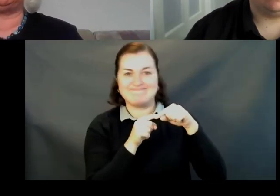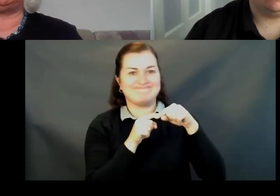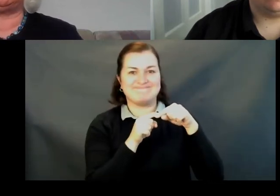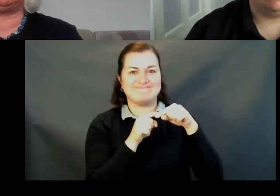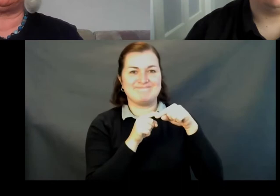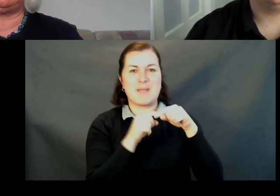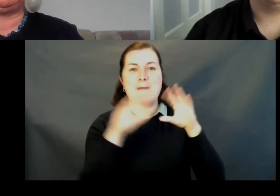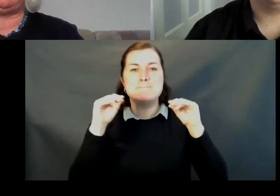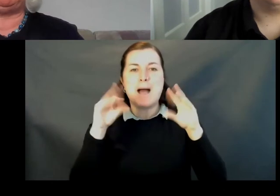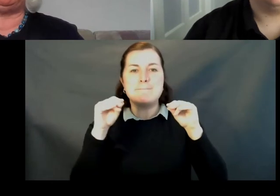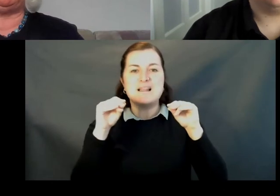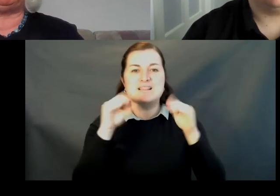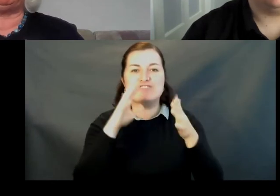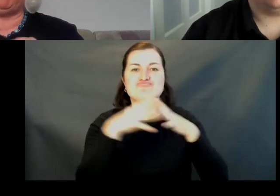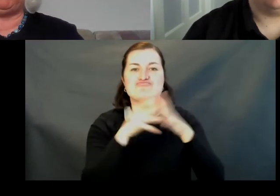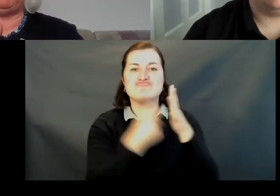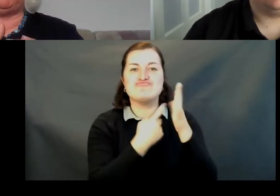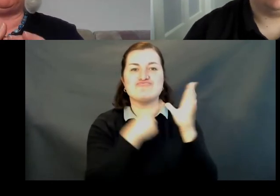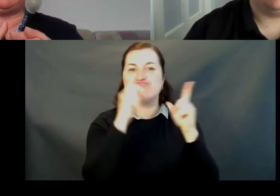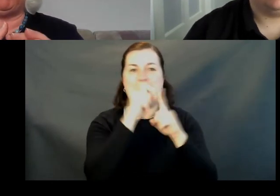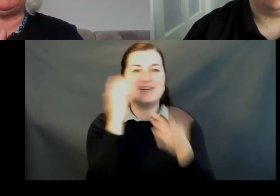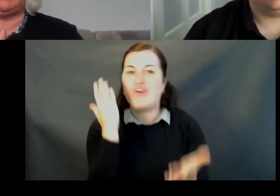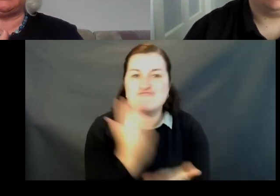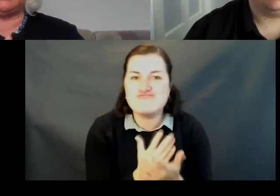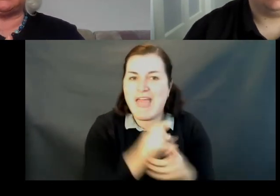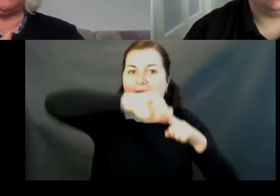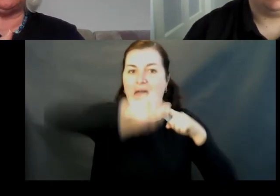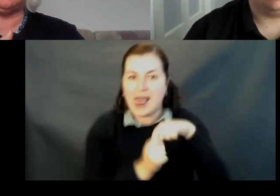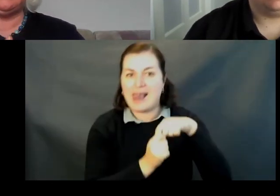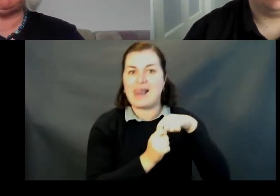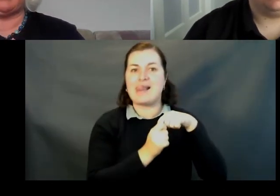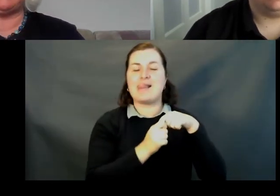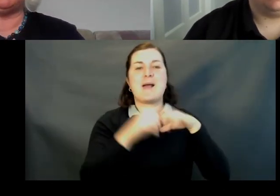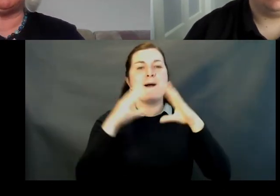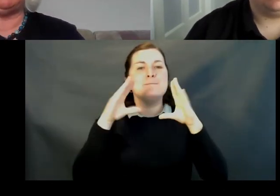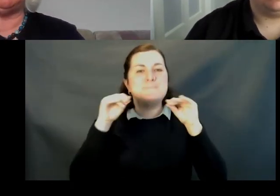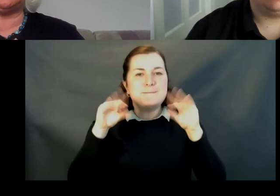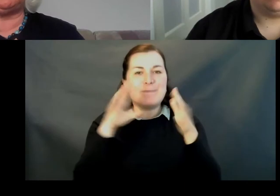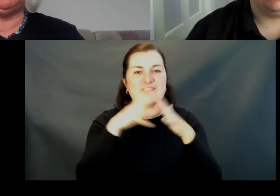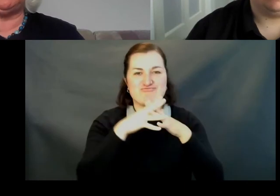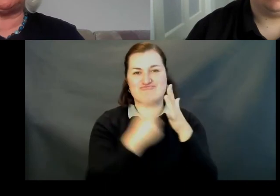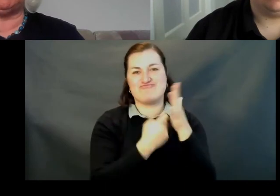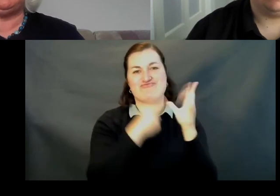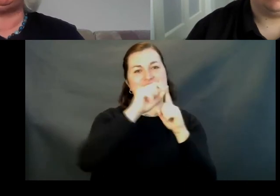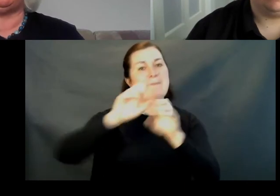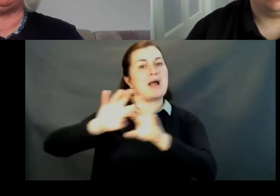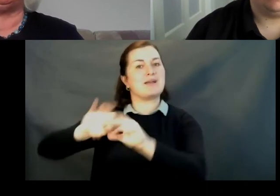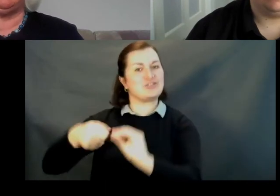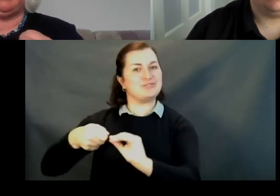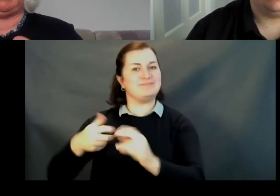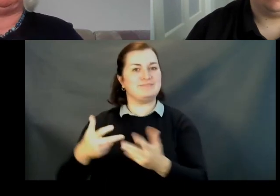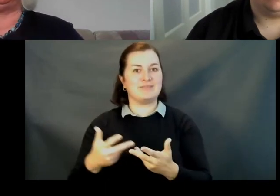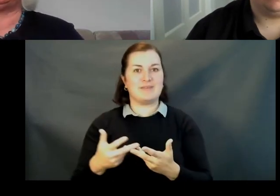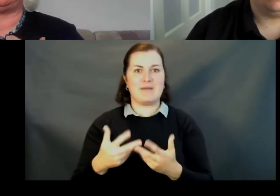wrap. Now, for the audience who could see that, there was a sort of universal recoiling